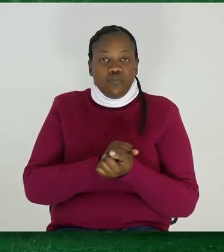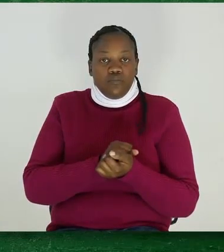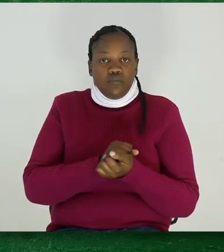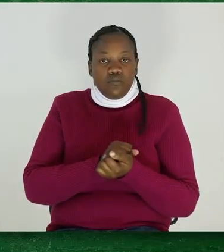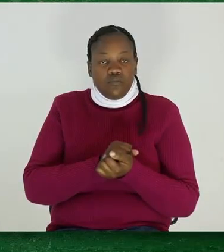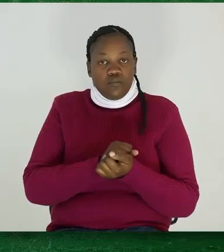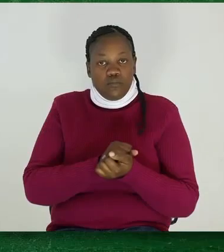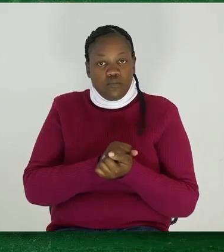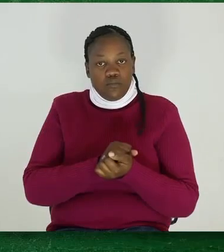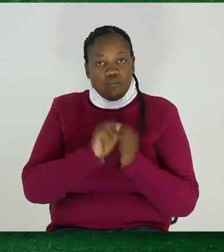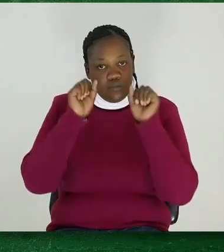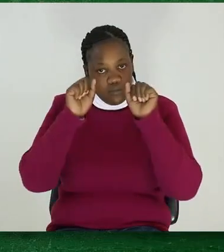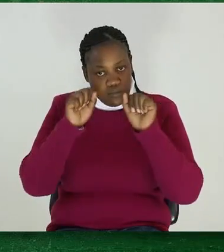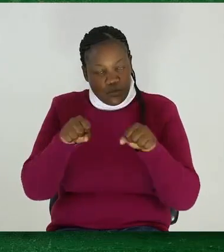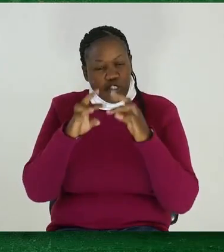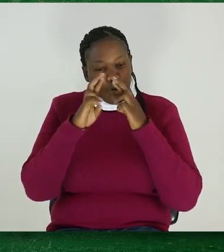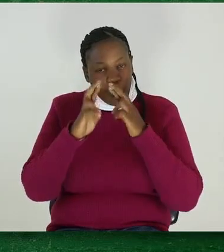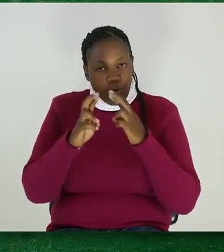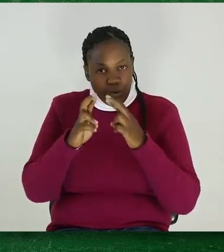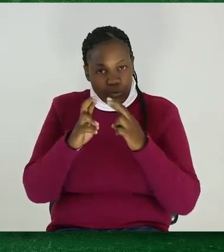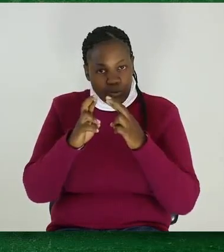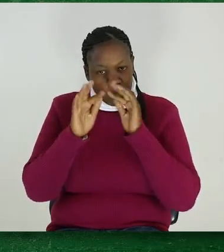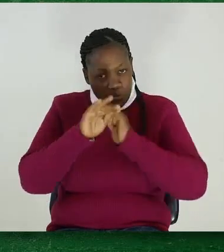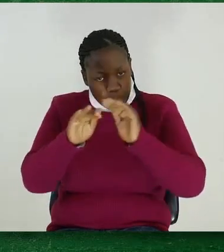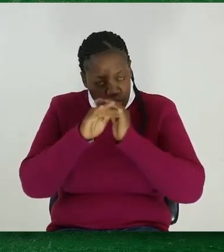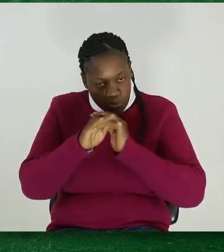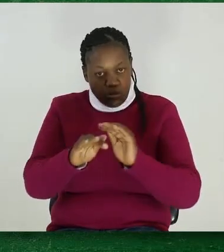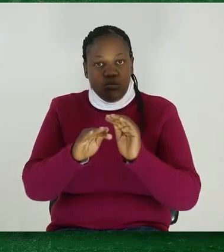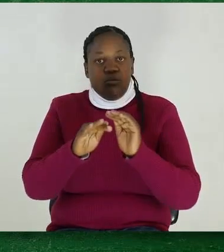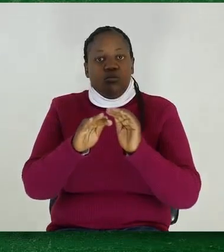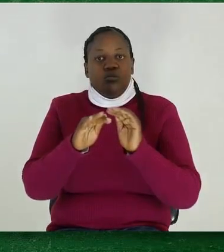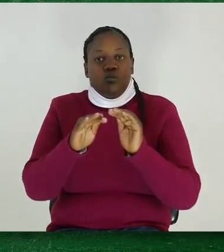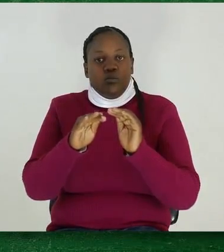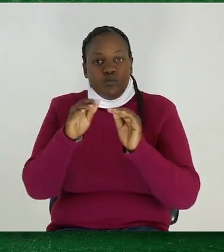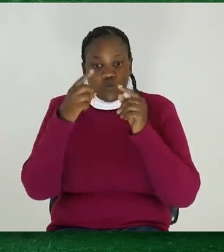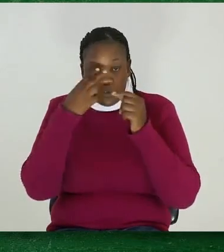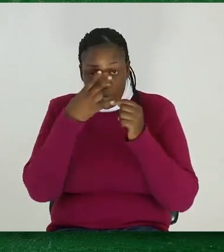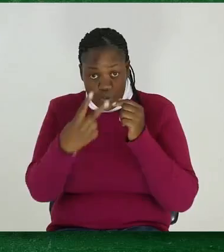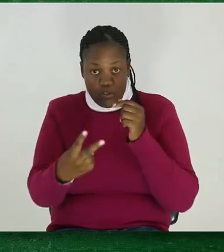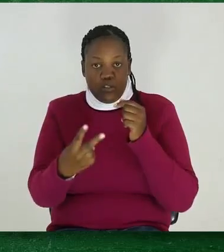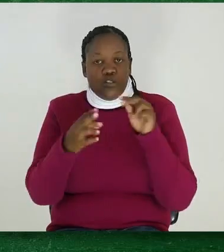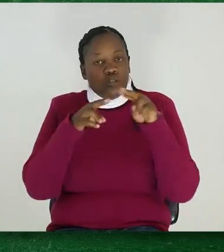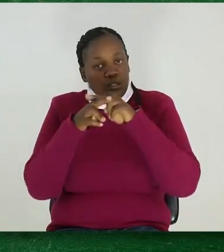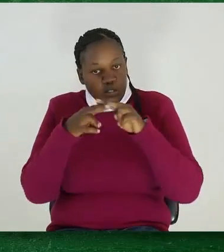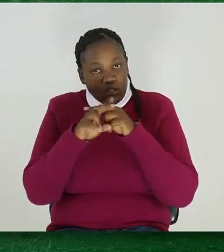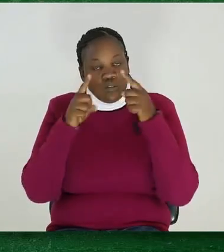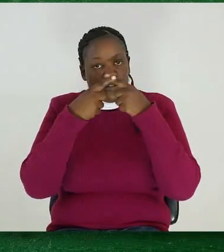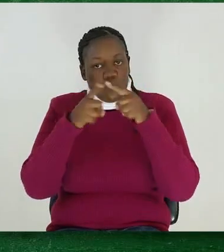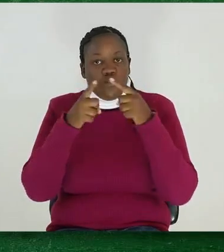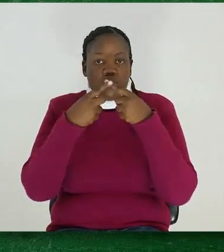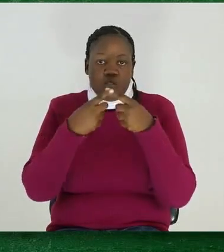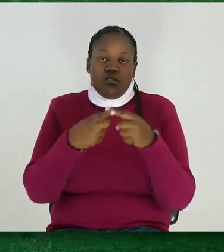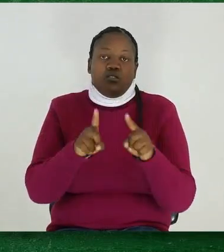As a lesson objective, we hope to enable you, by the end of the program, to be able to recognize and use these different